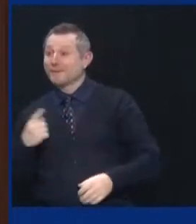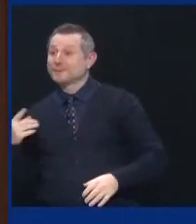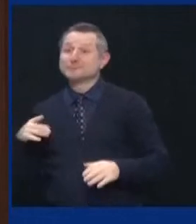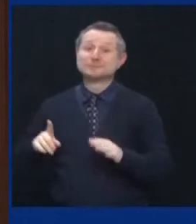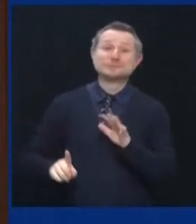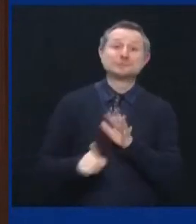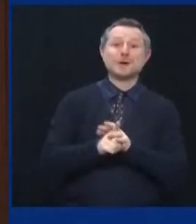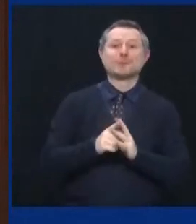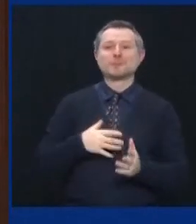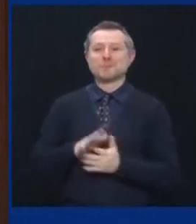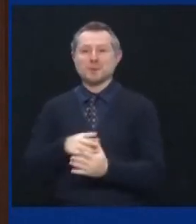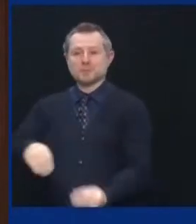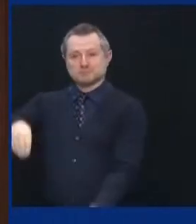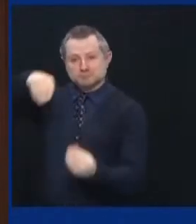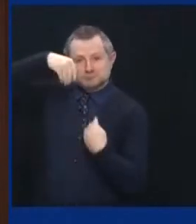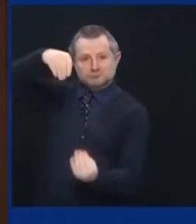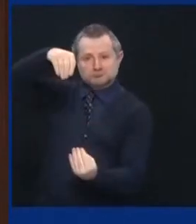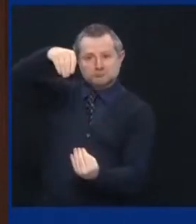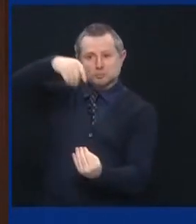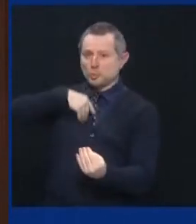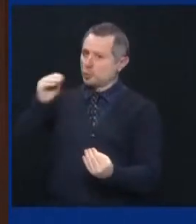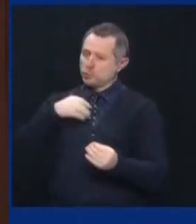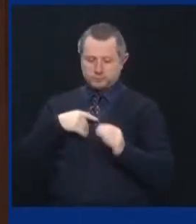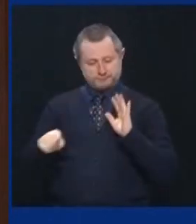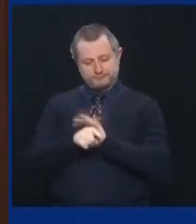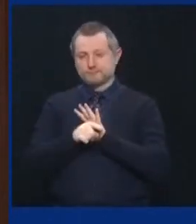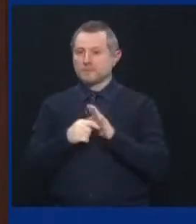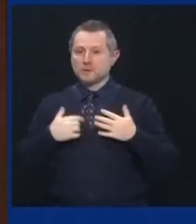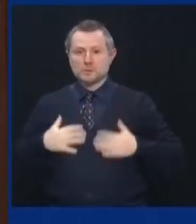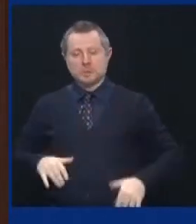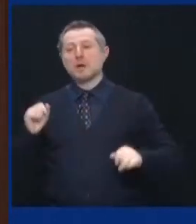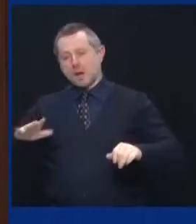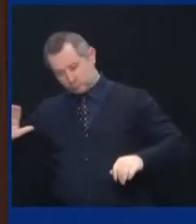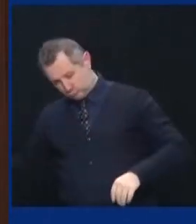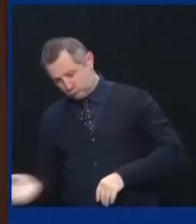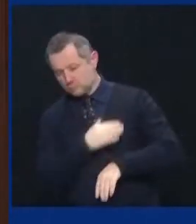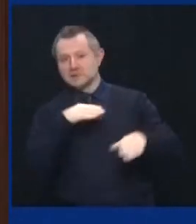test. The team will also have the results from